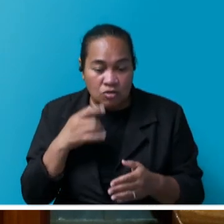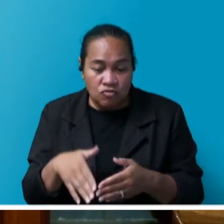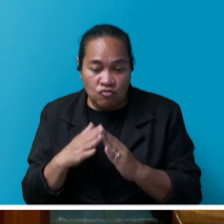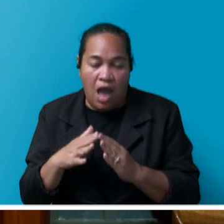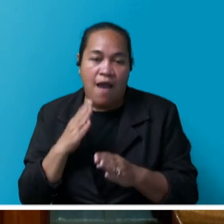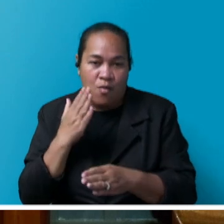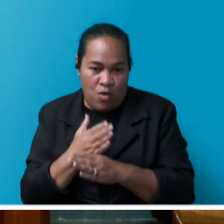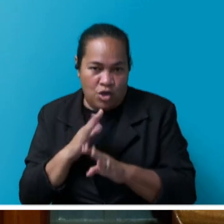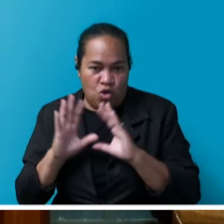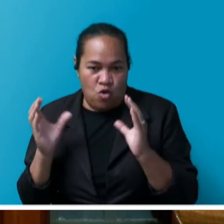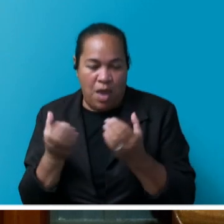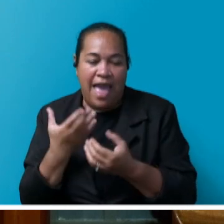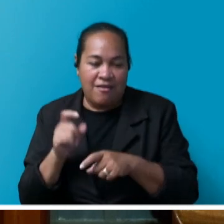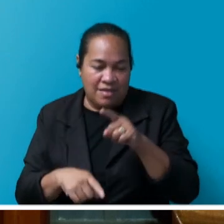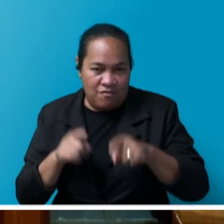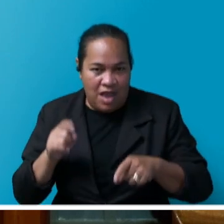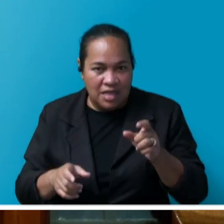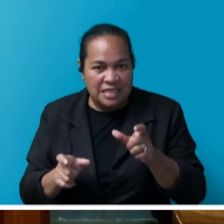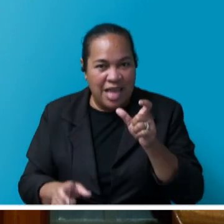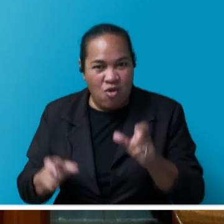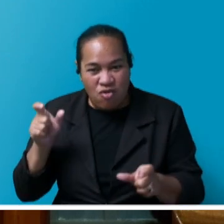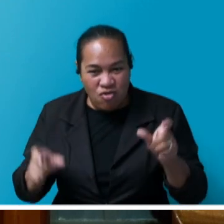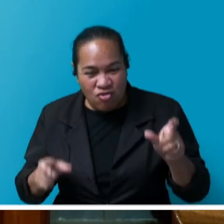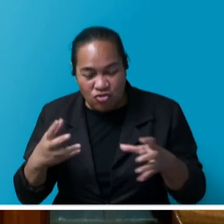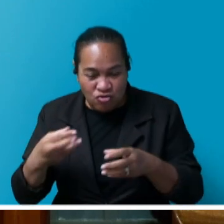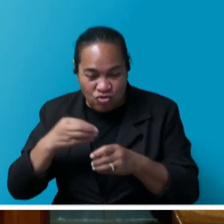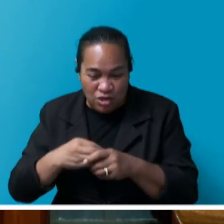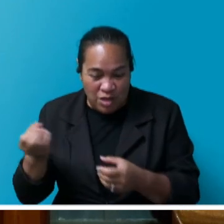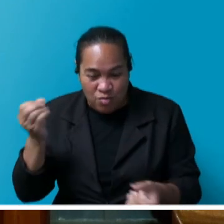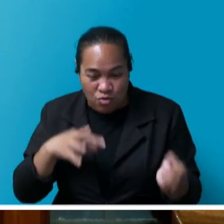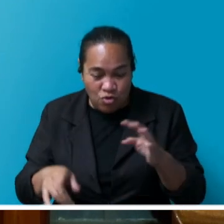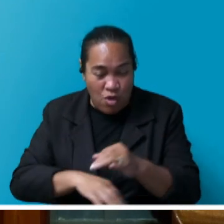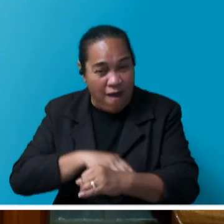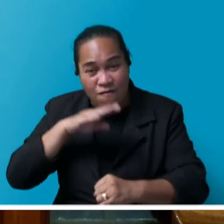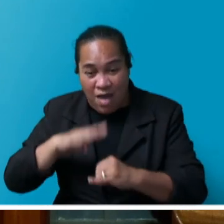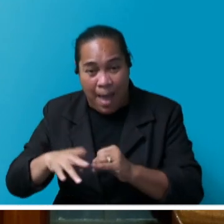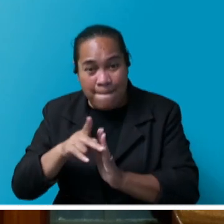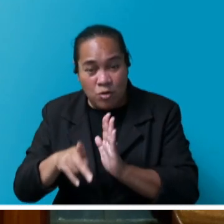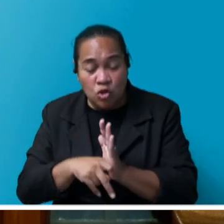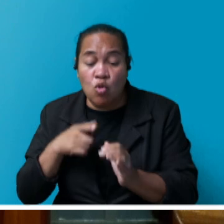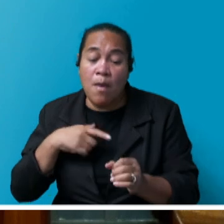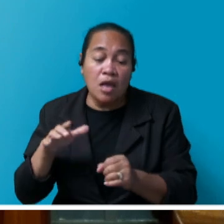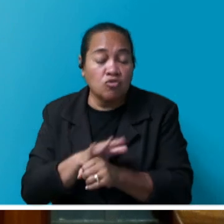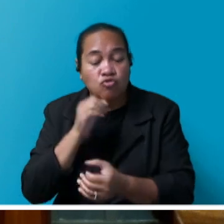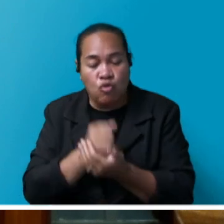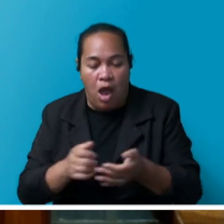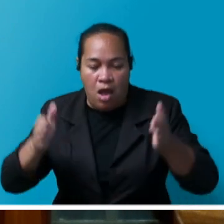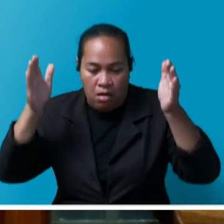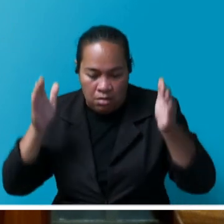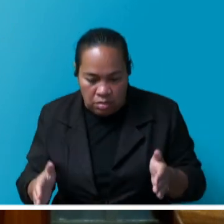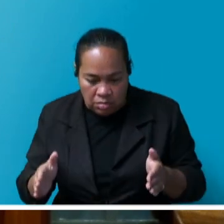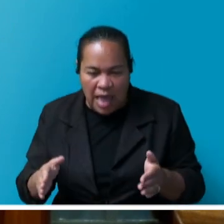committee comprising stakeholders whose insights and input into the final policy will ensure that a holistic and fair